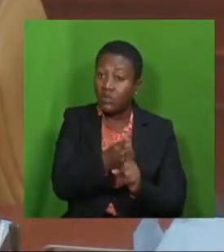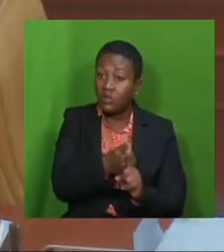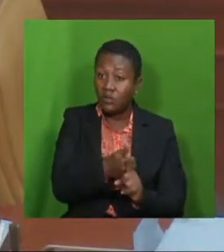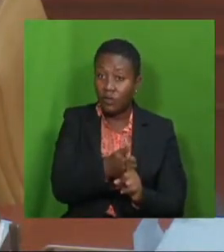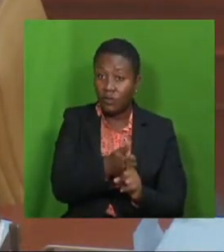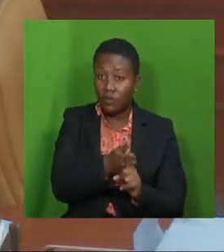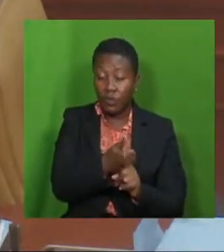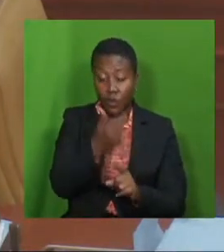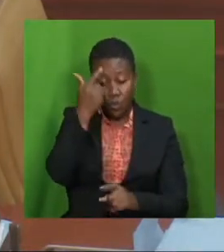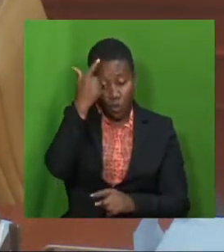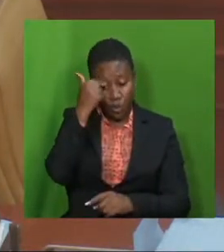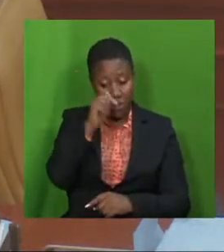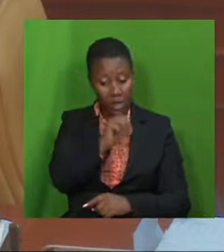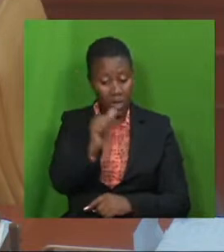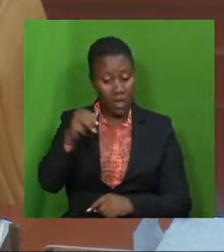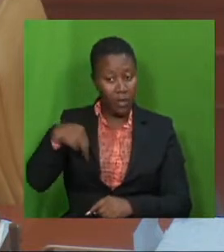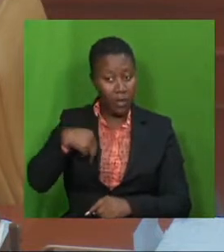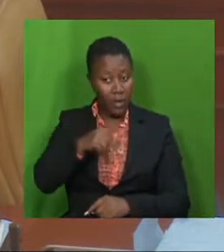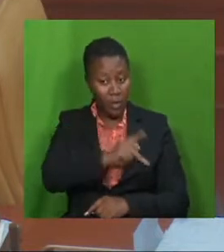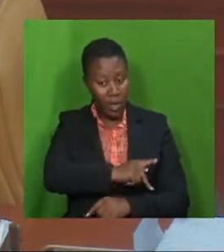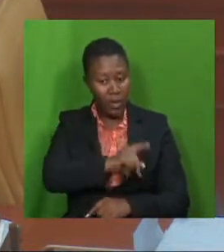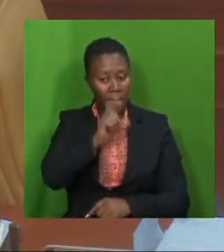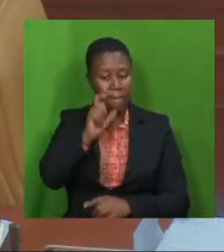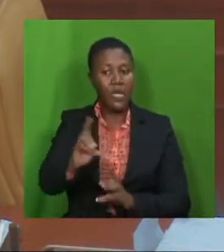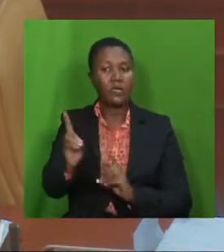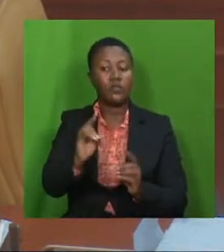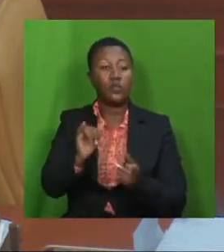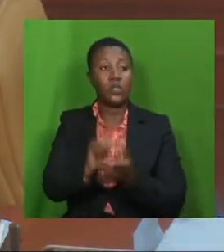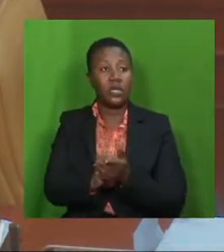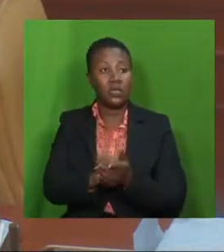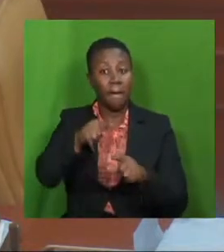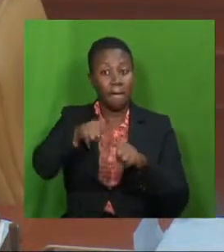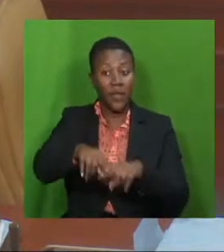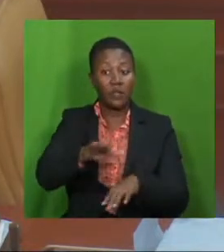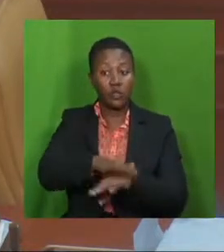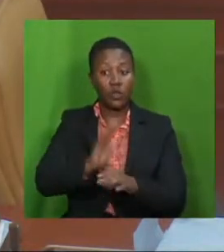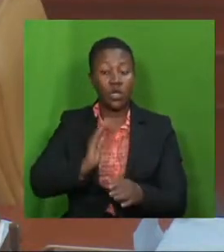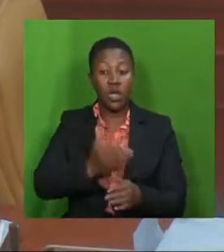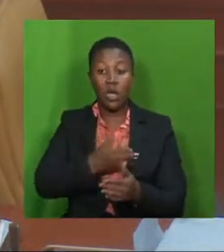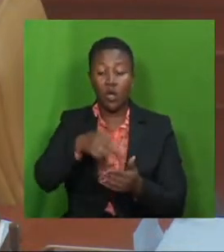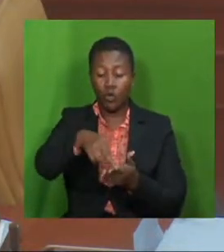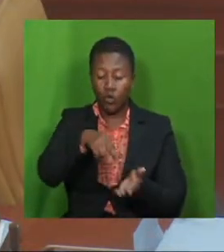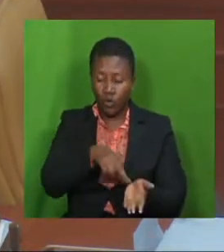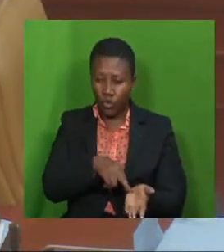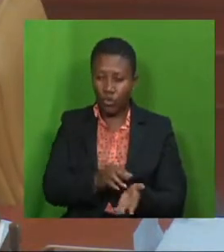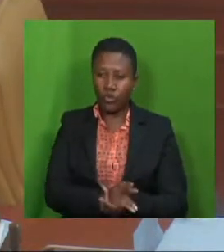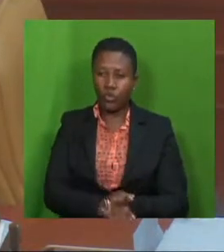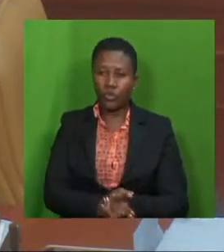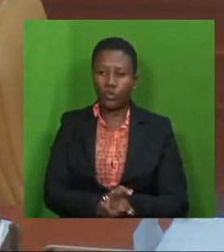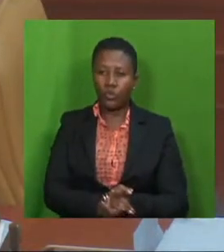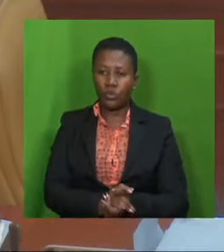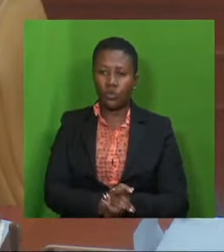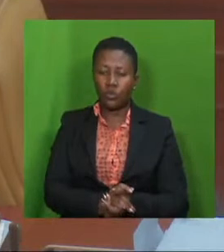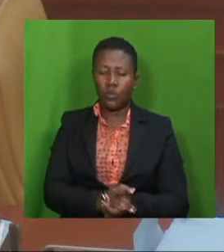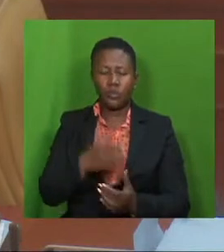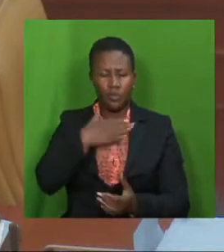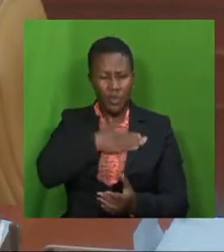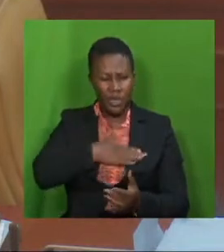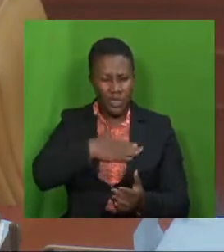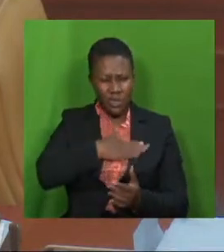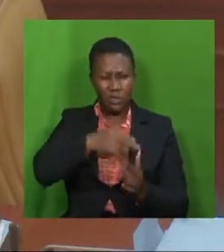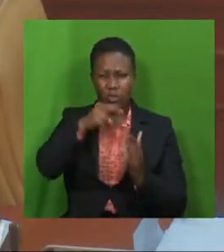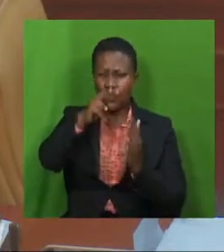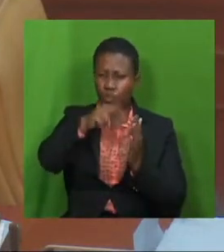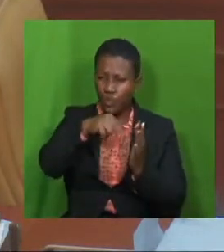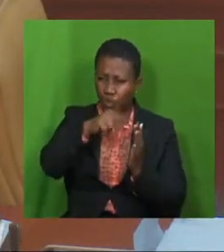a member of Parliament who has to do that according to our rules. Mr. Speaker, honorable member, read the standing order again. Mr. Speaker, we'll